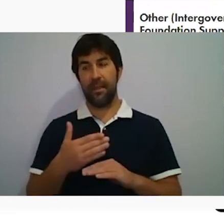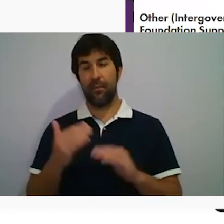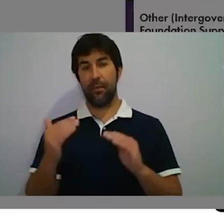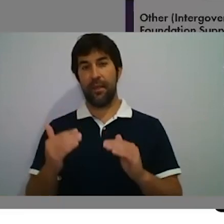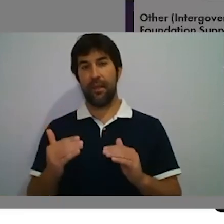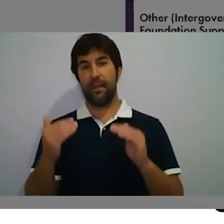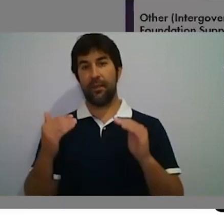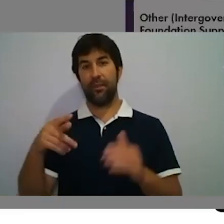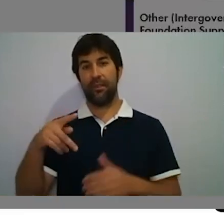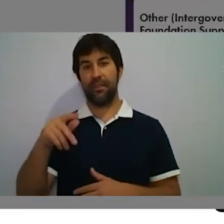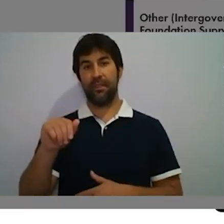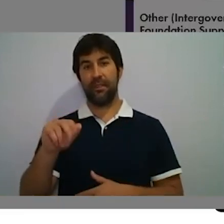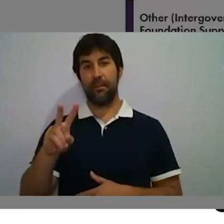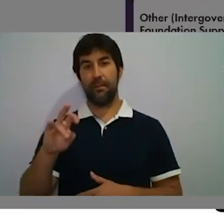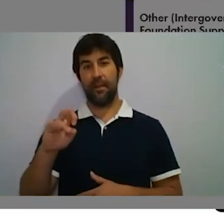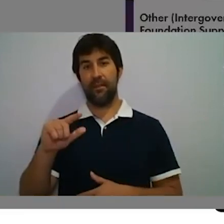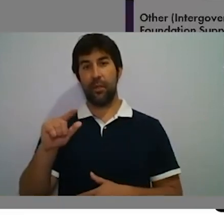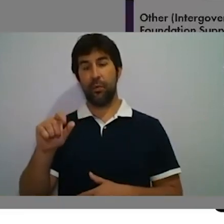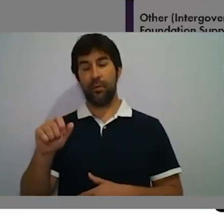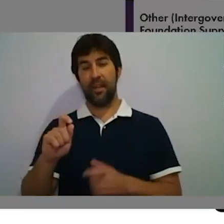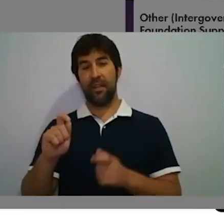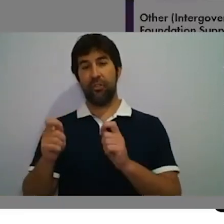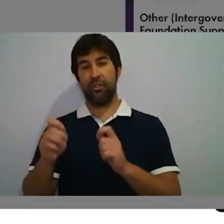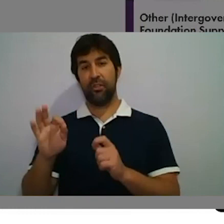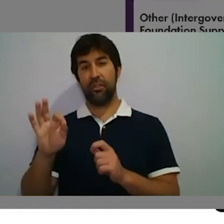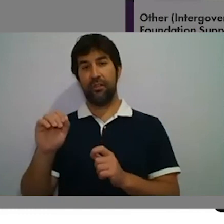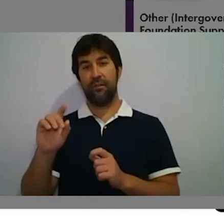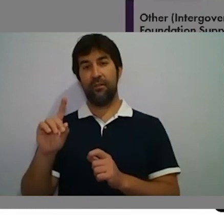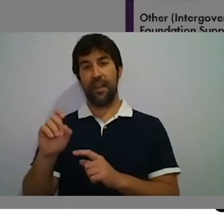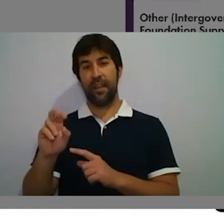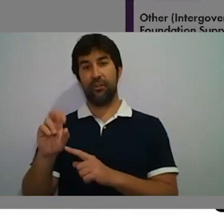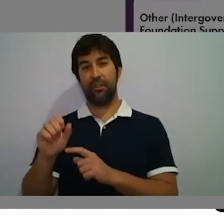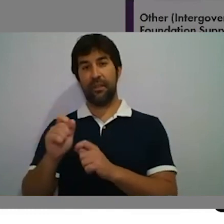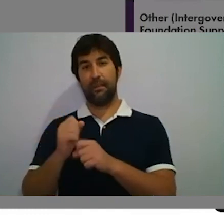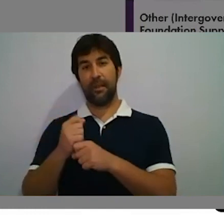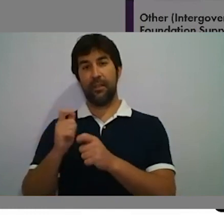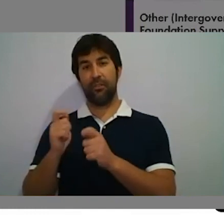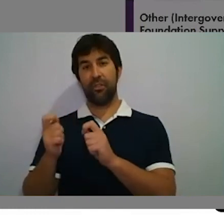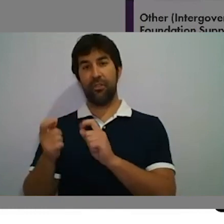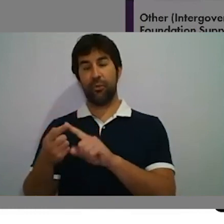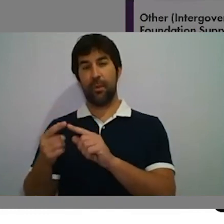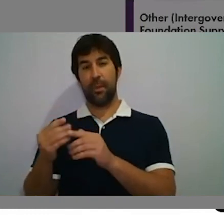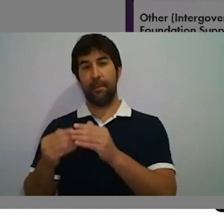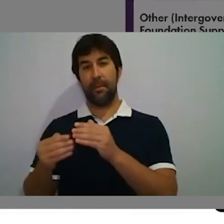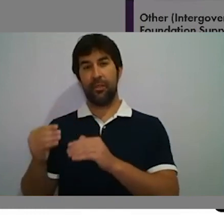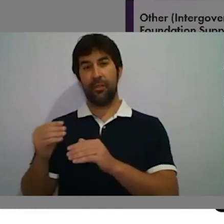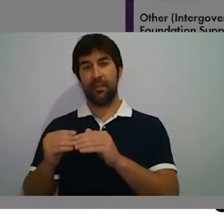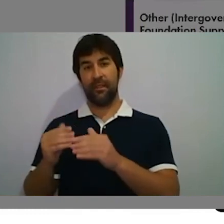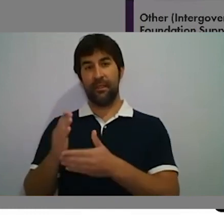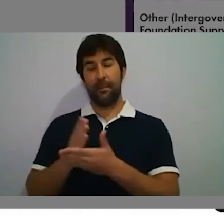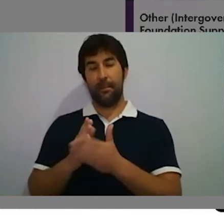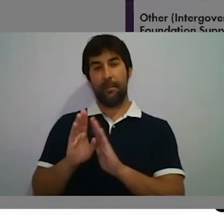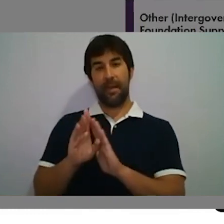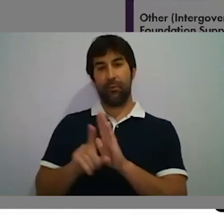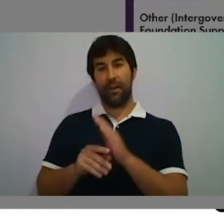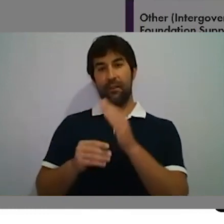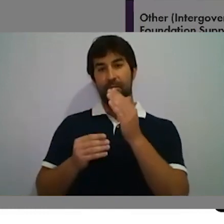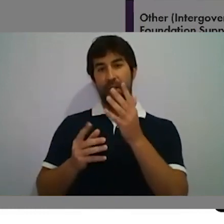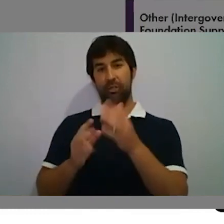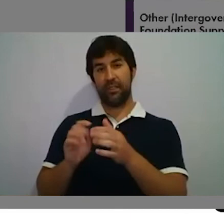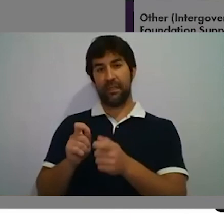as Hazelwood Green. And we have the third largest activity center in the Commonwealth of Pennsylvania, which is